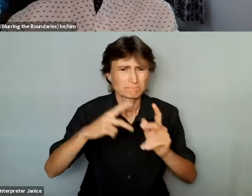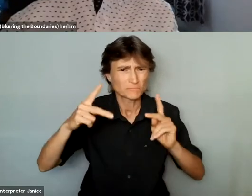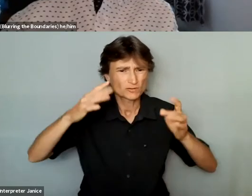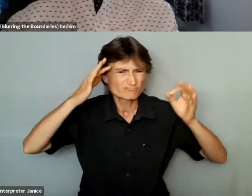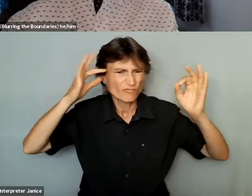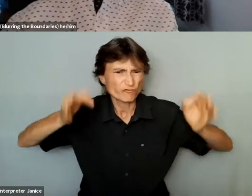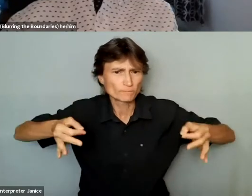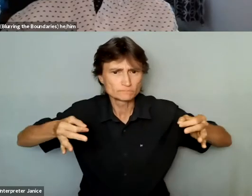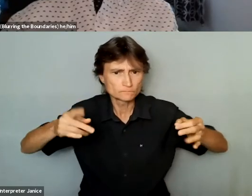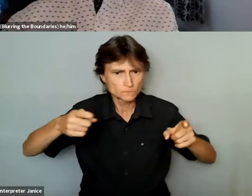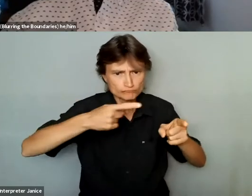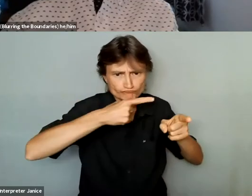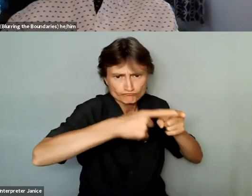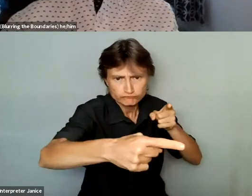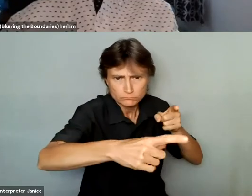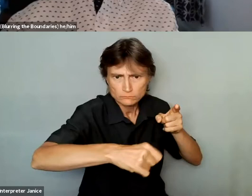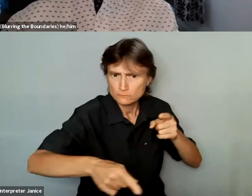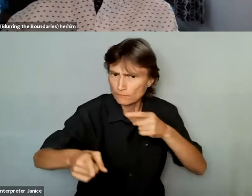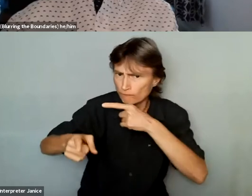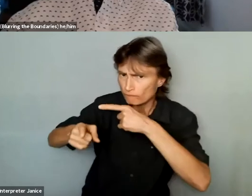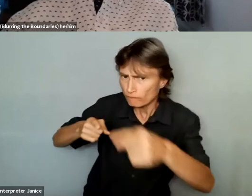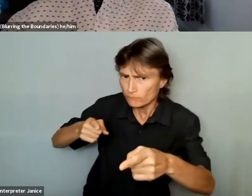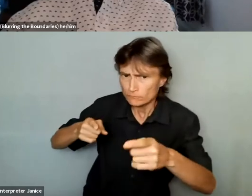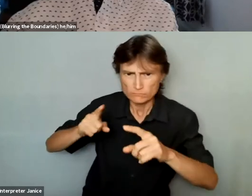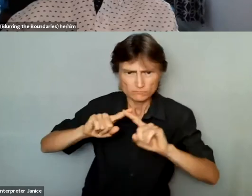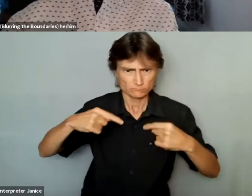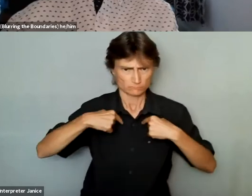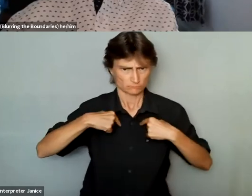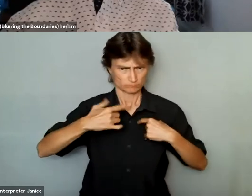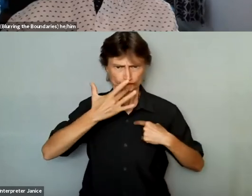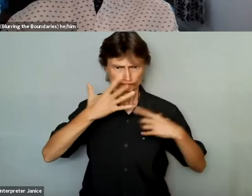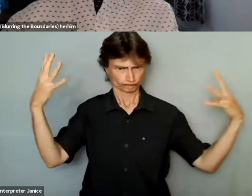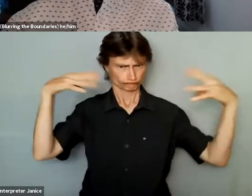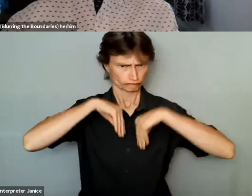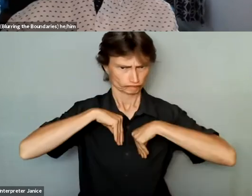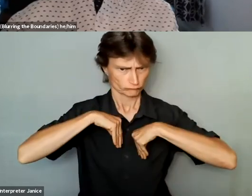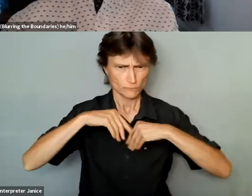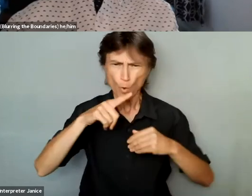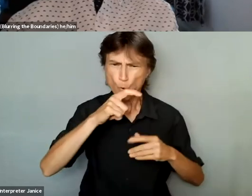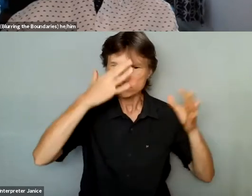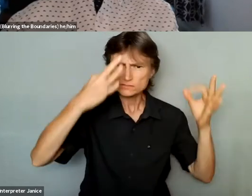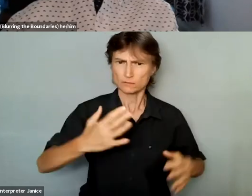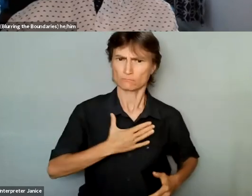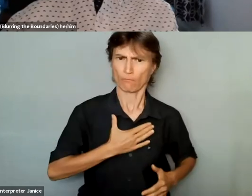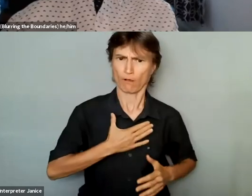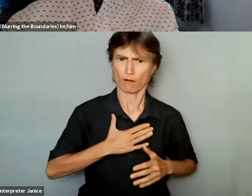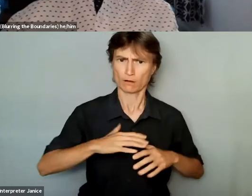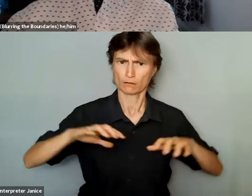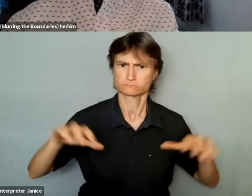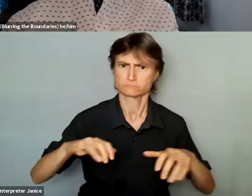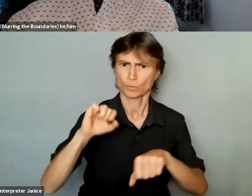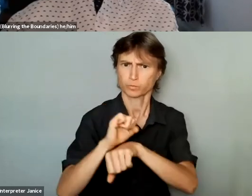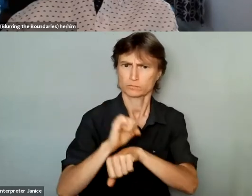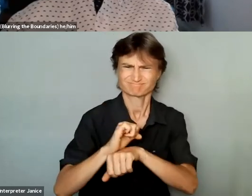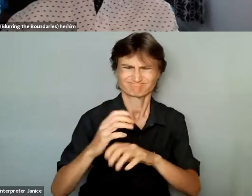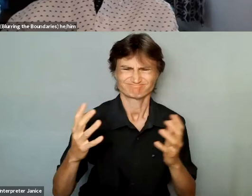right to do certain things, or who. For me, technology as well, it's not always